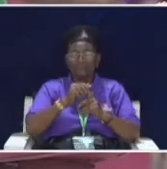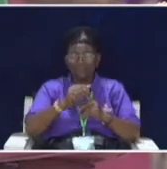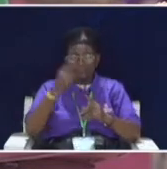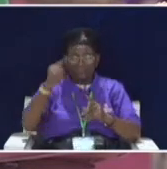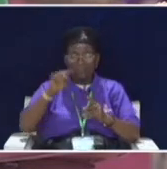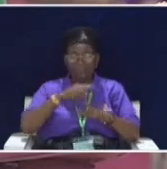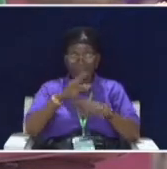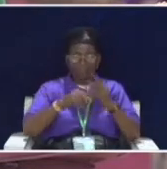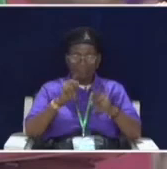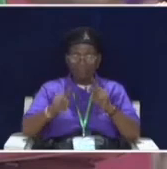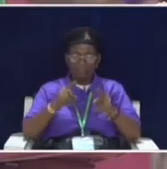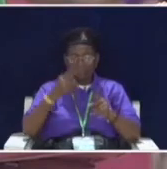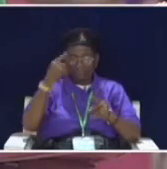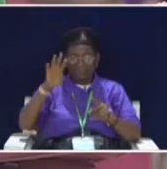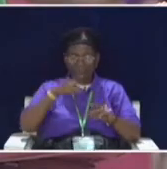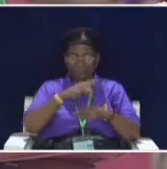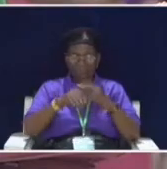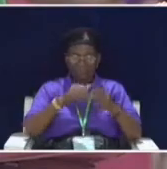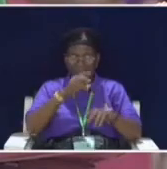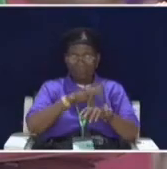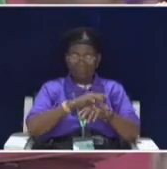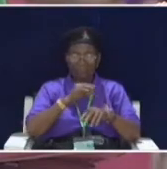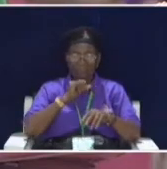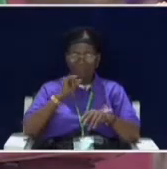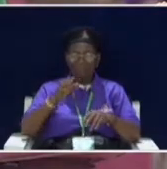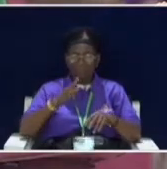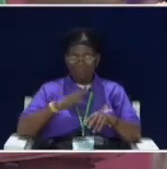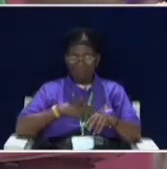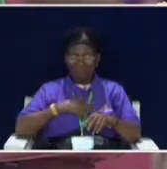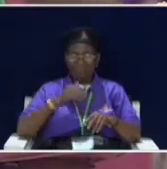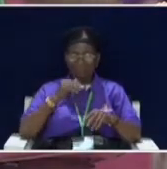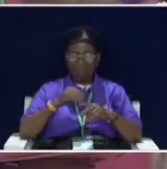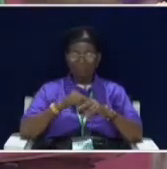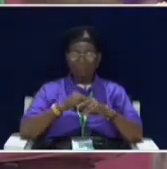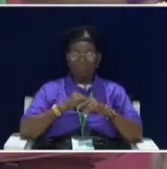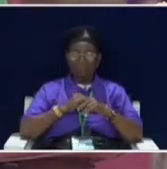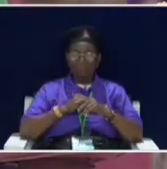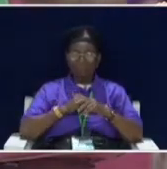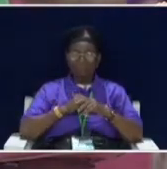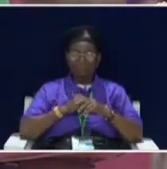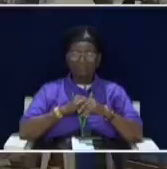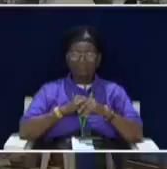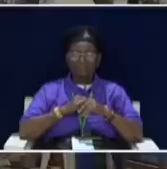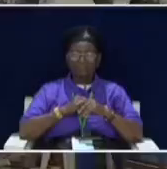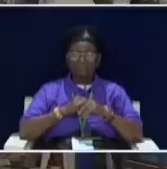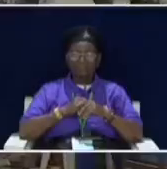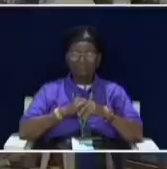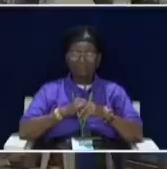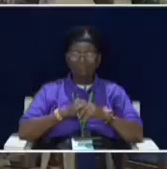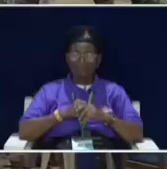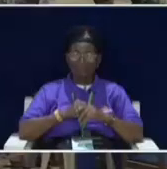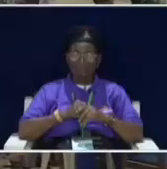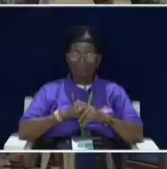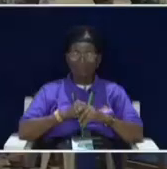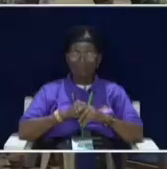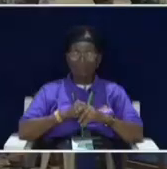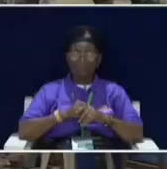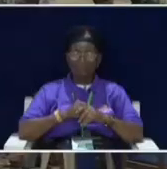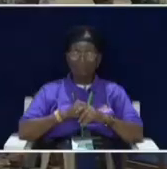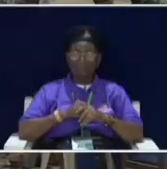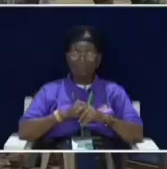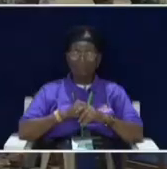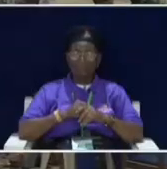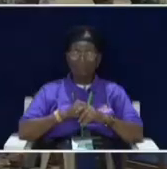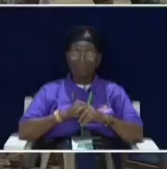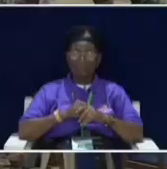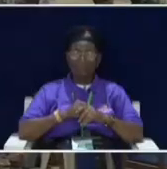earth is mine. Nje nisisiyi be yin ba fe gba ohun mi gbo ni toto ti e